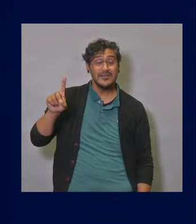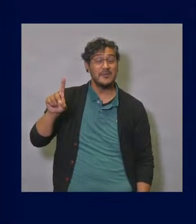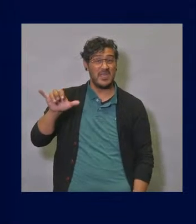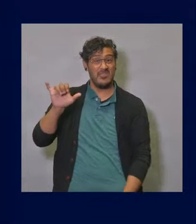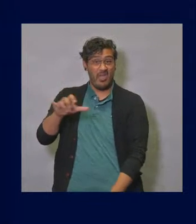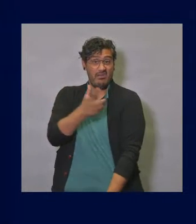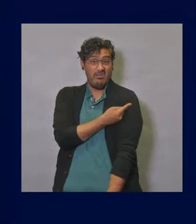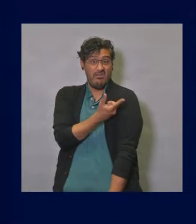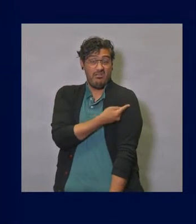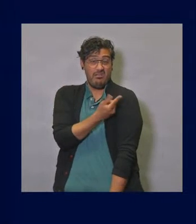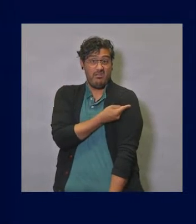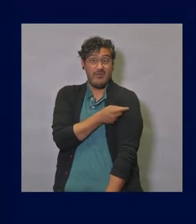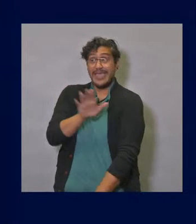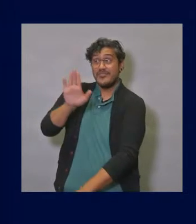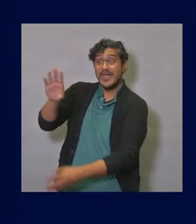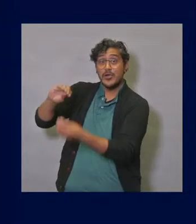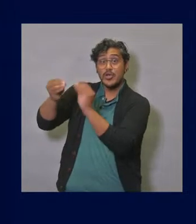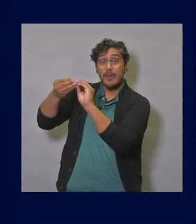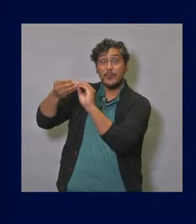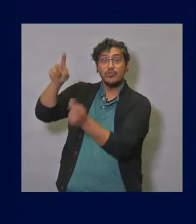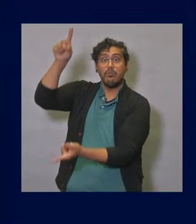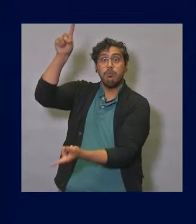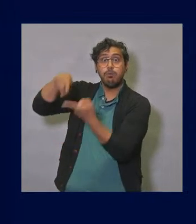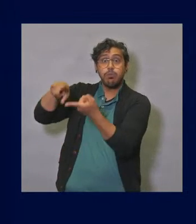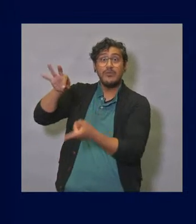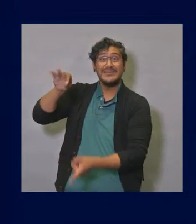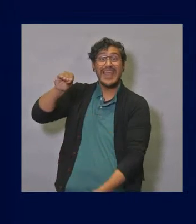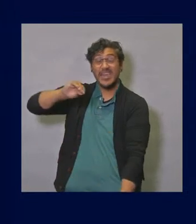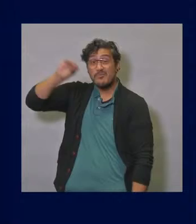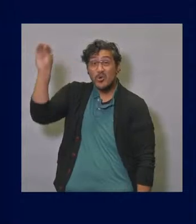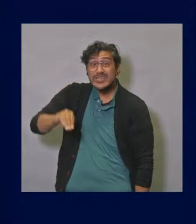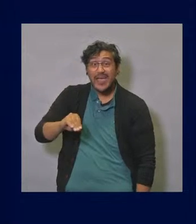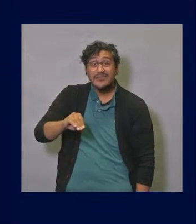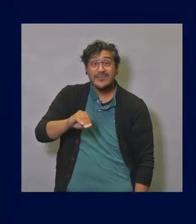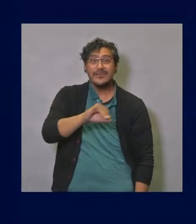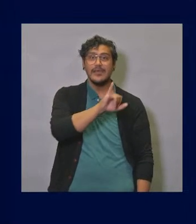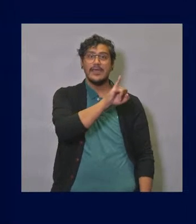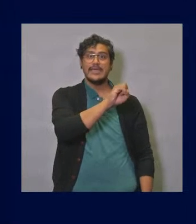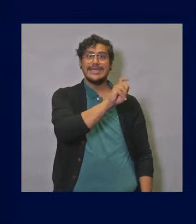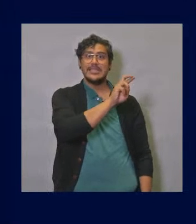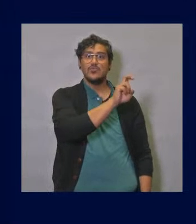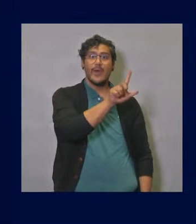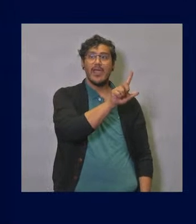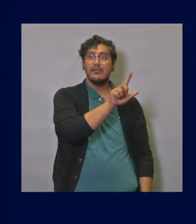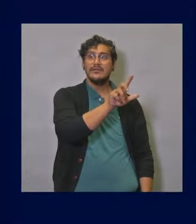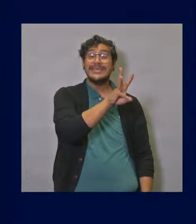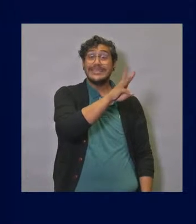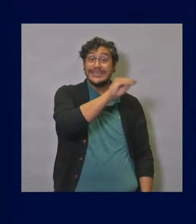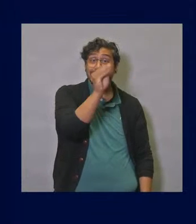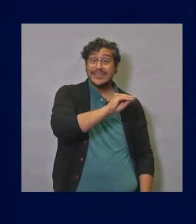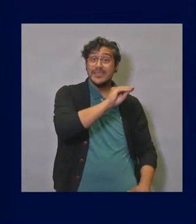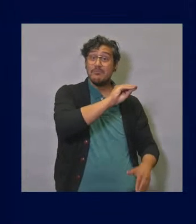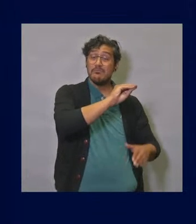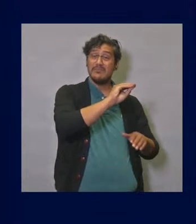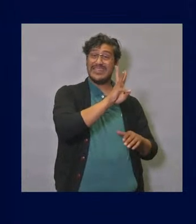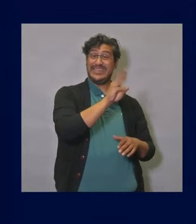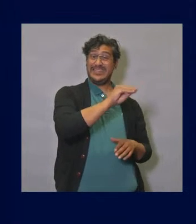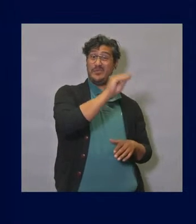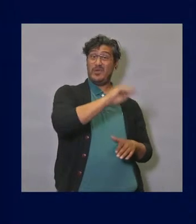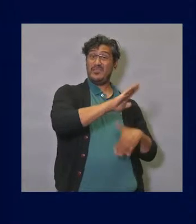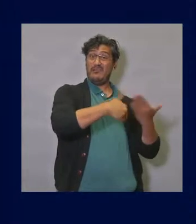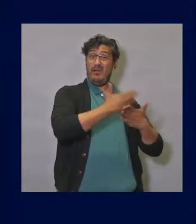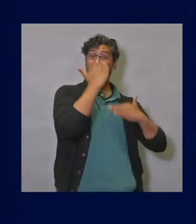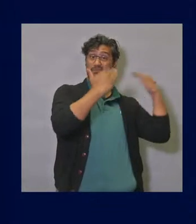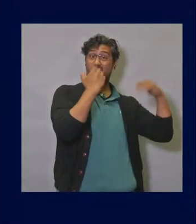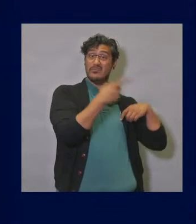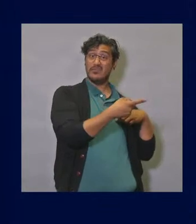COVID hospitalizations by 90%. And Israel, where almost 60% of all adults have been vaccinated, they